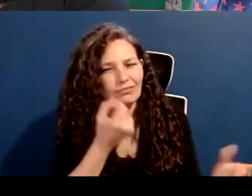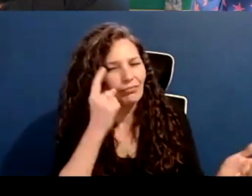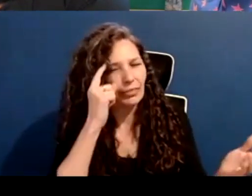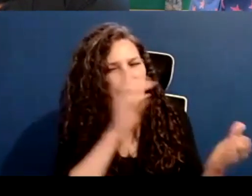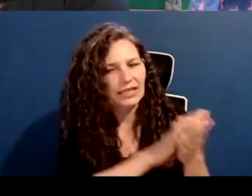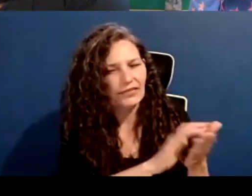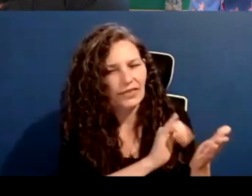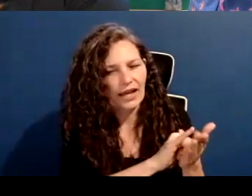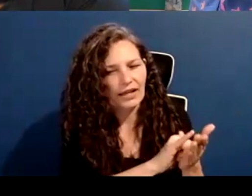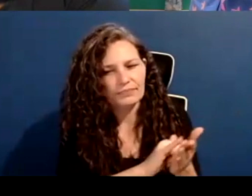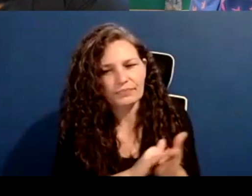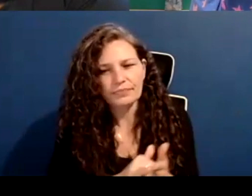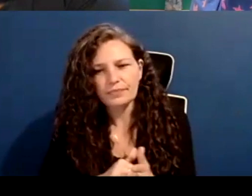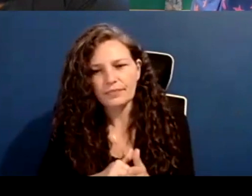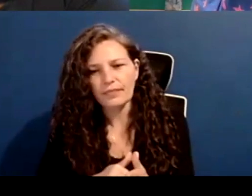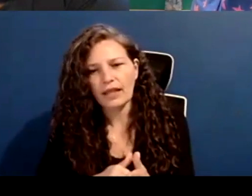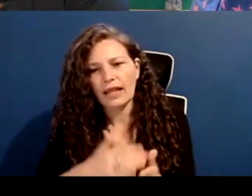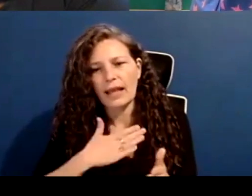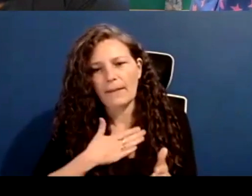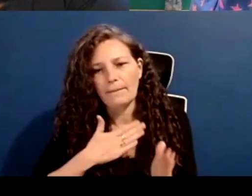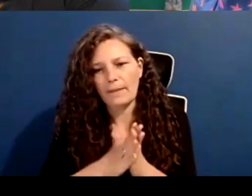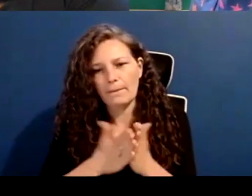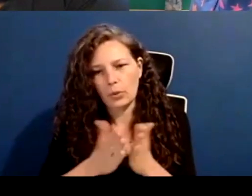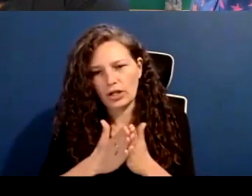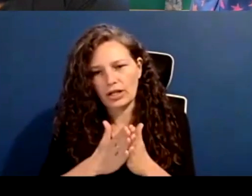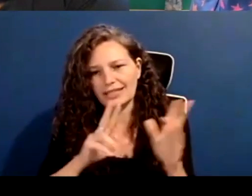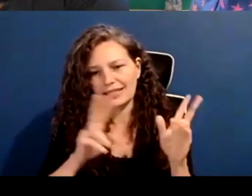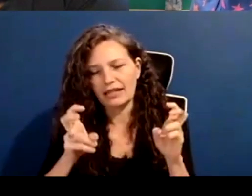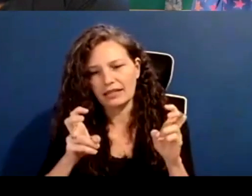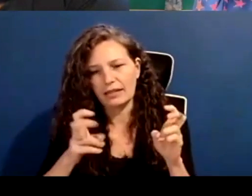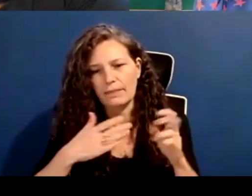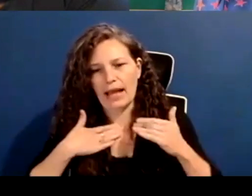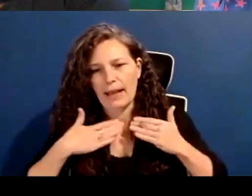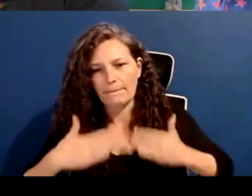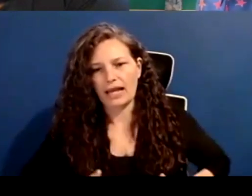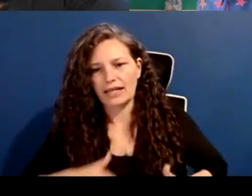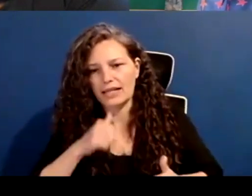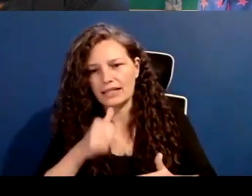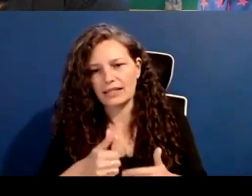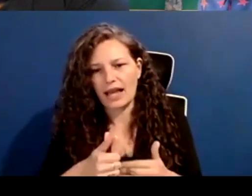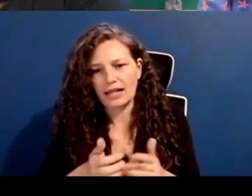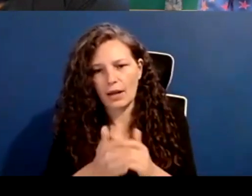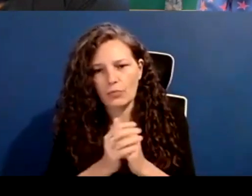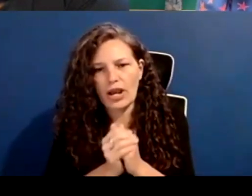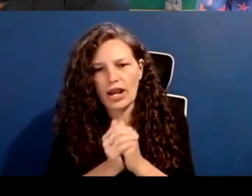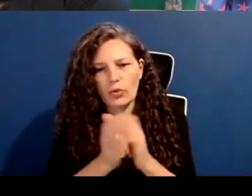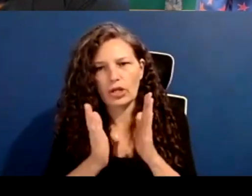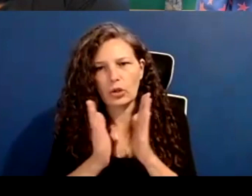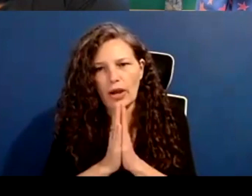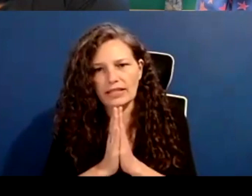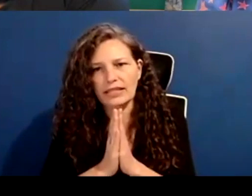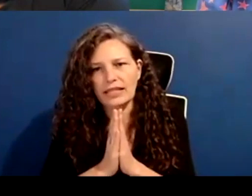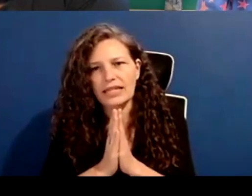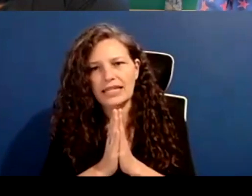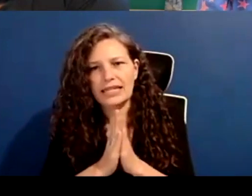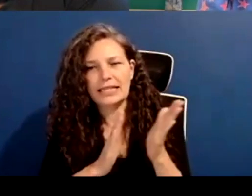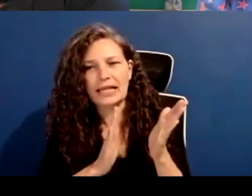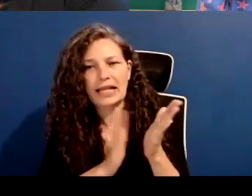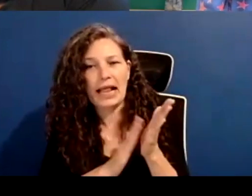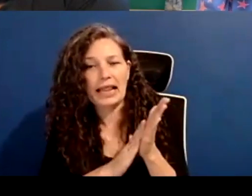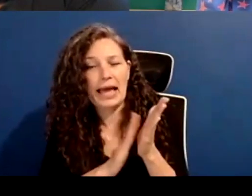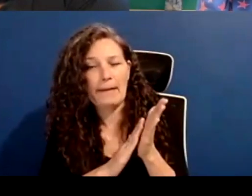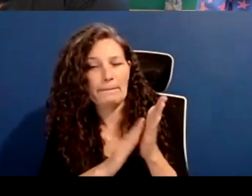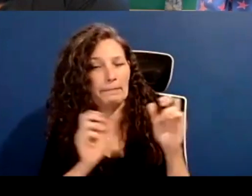my book being My Body Is Not a Prayer Request, is a clapback and hopefully a loving invitation to folks